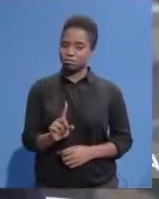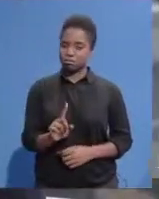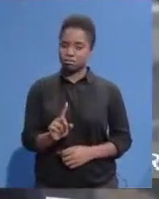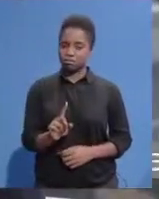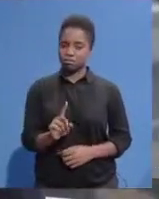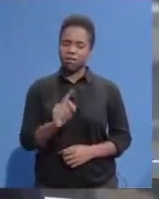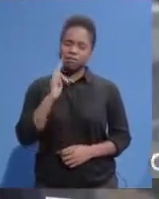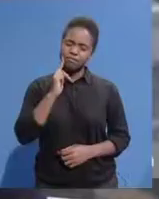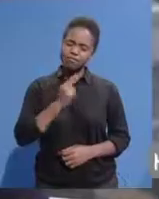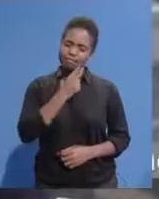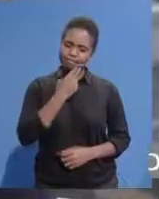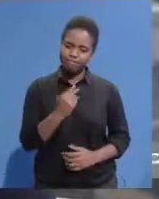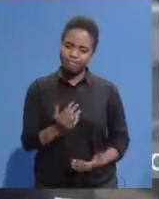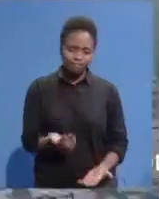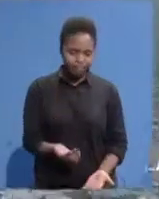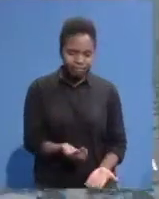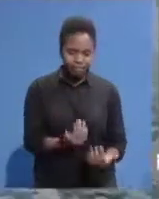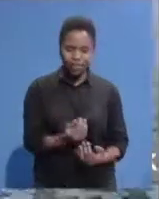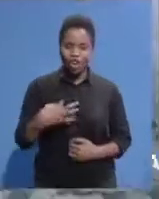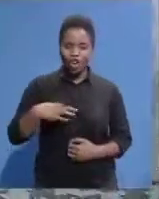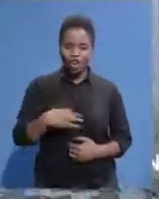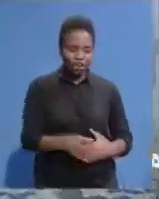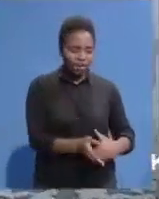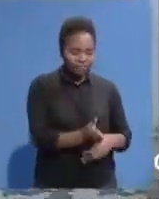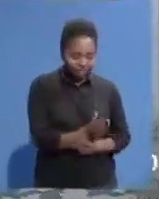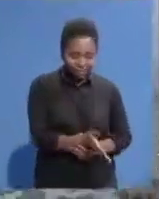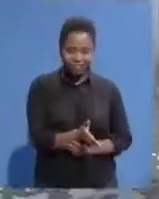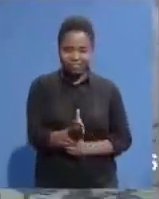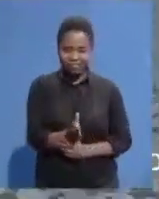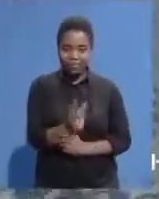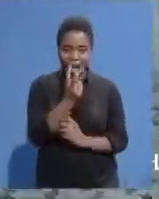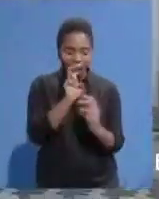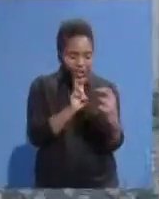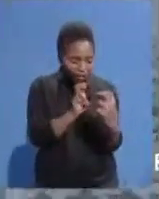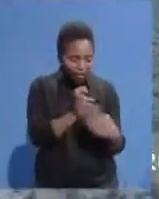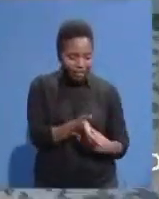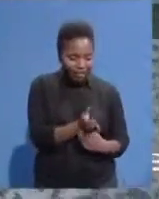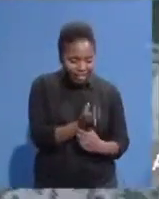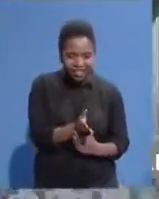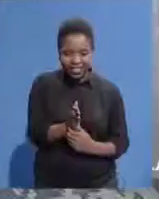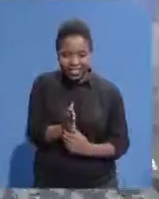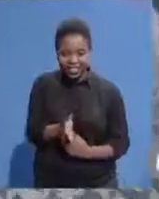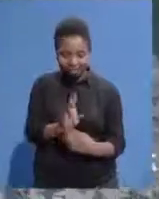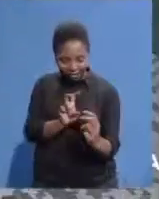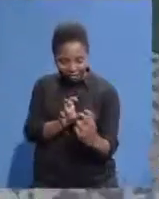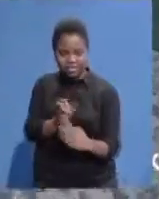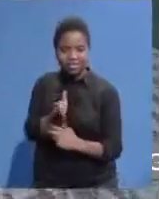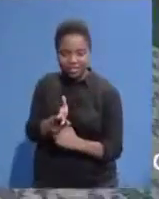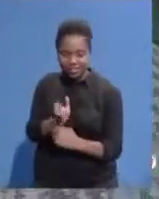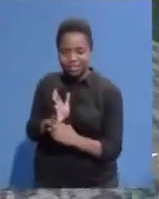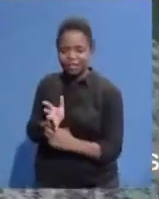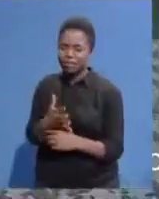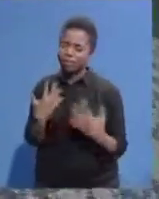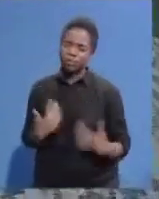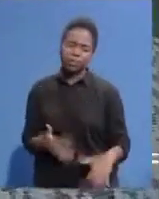the kindest person on earth. And he took every little girl's hand, and he looked into every little girl's eyes. And it was an amazing, amazing